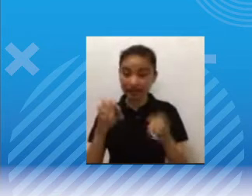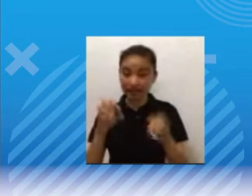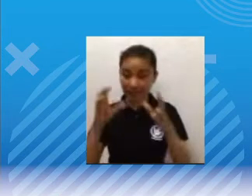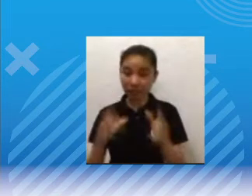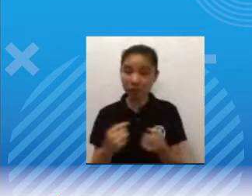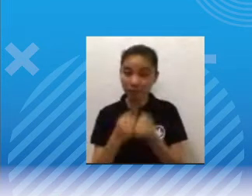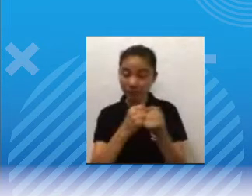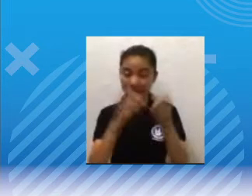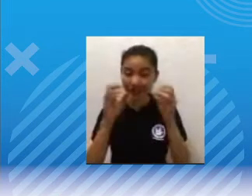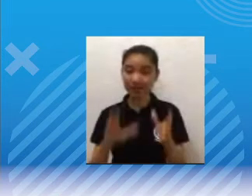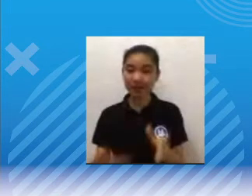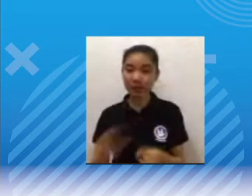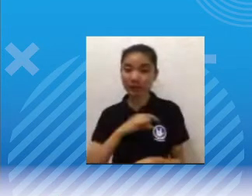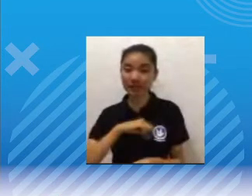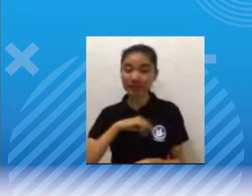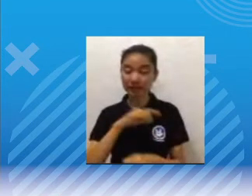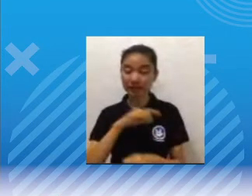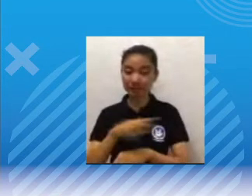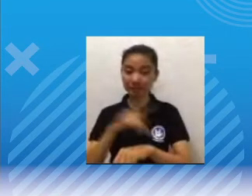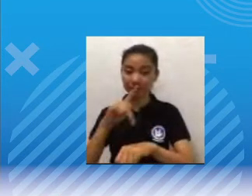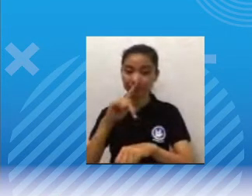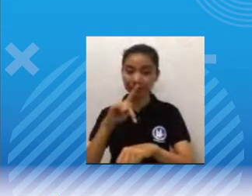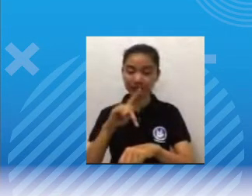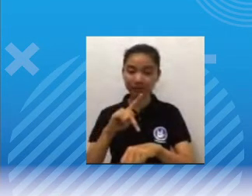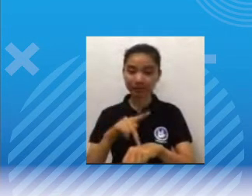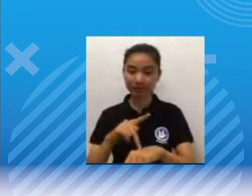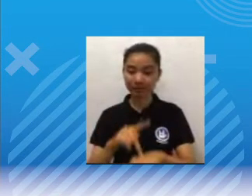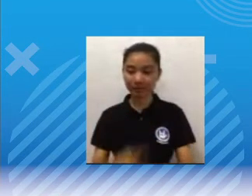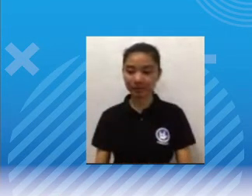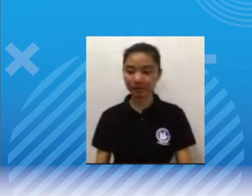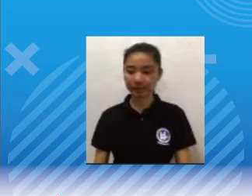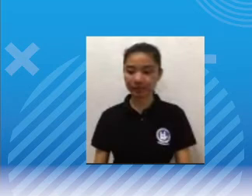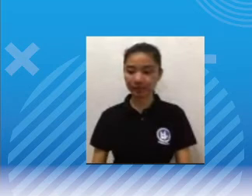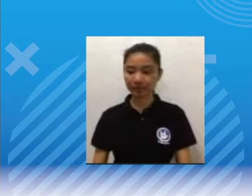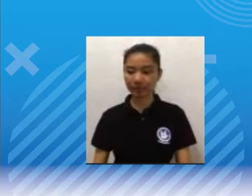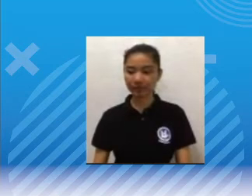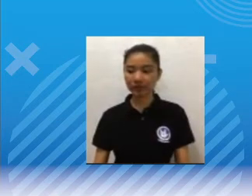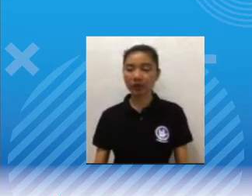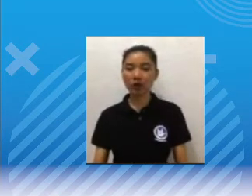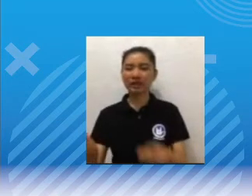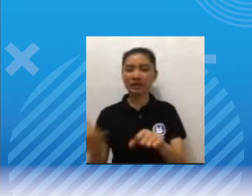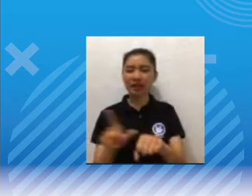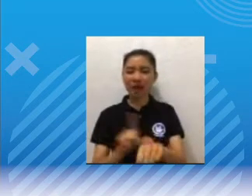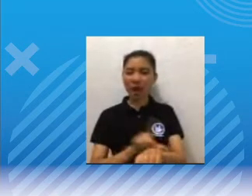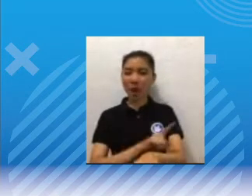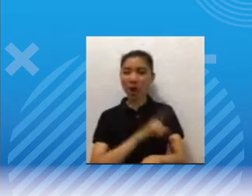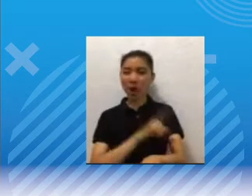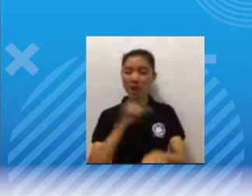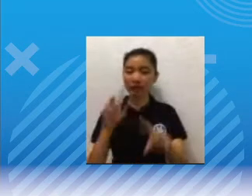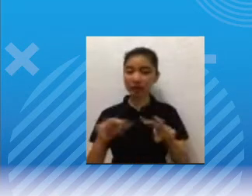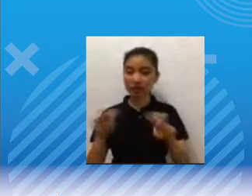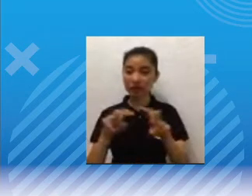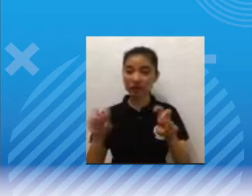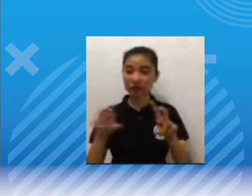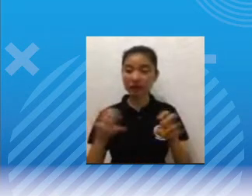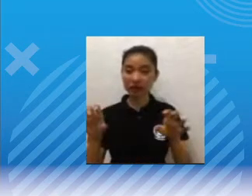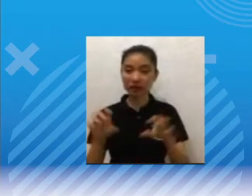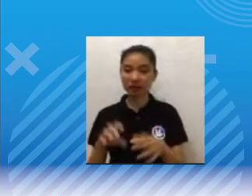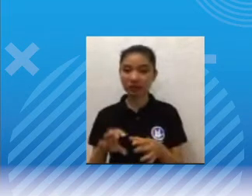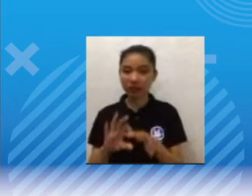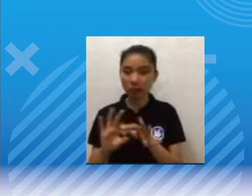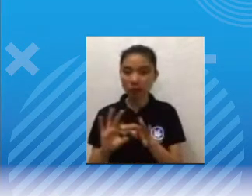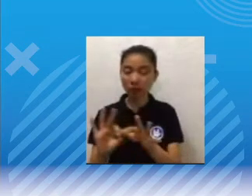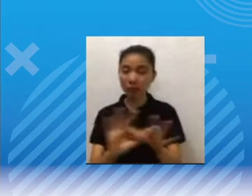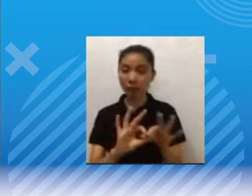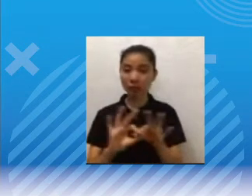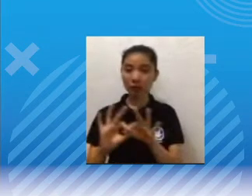Philippines. So these are products of long-time research and collaboration of DepEd with our